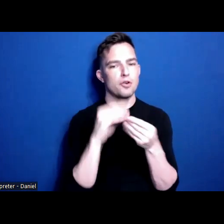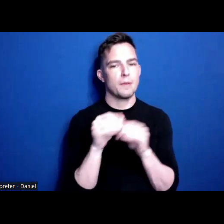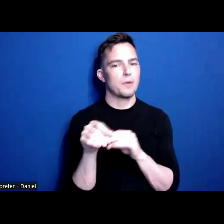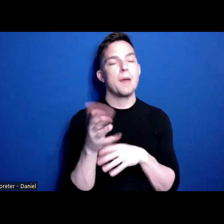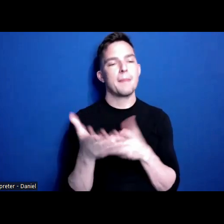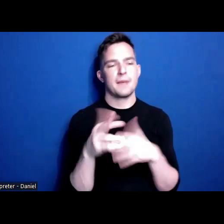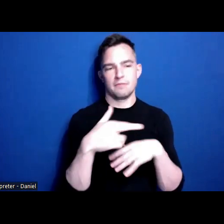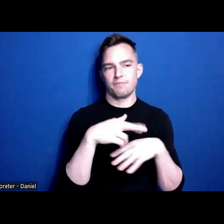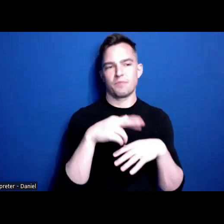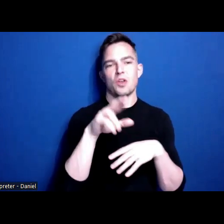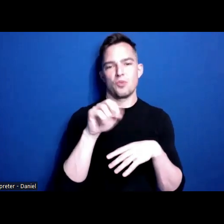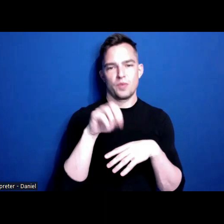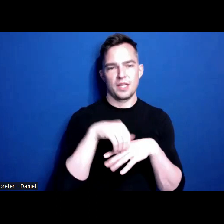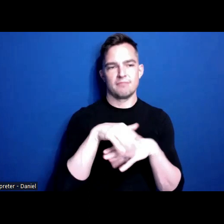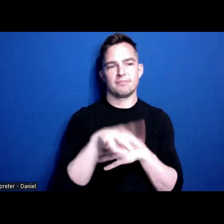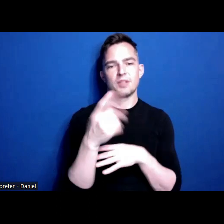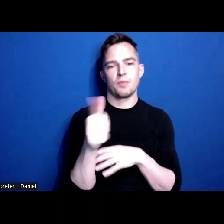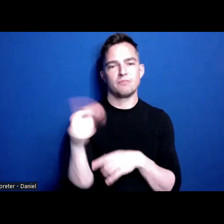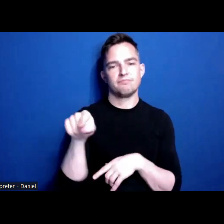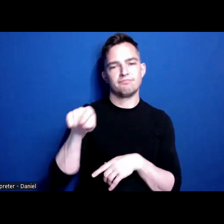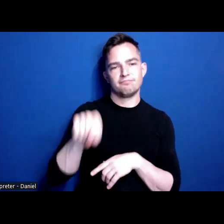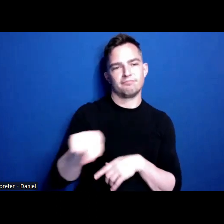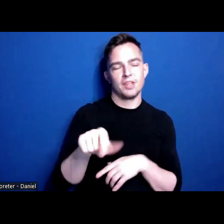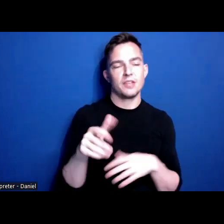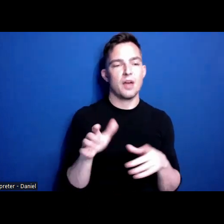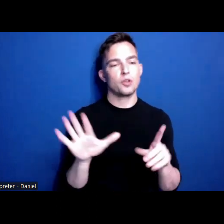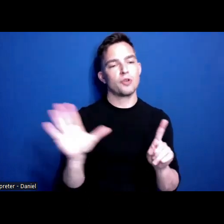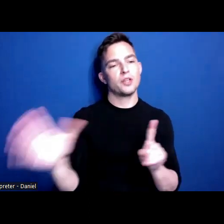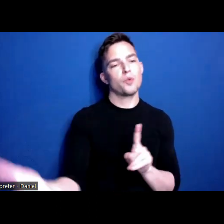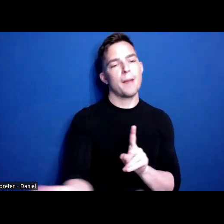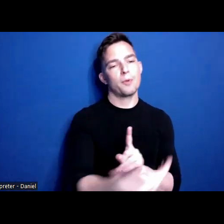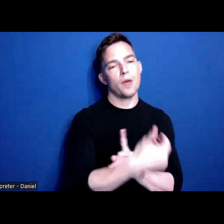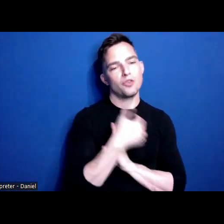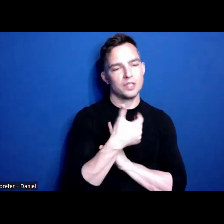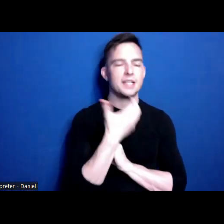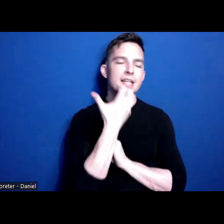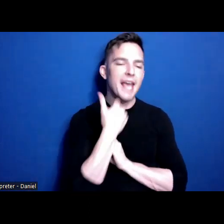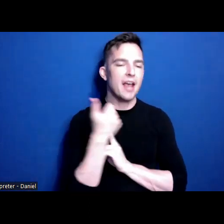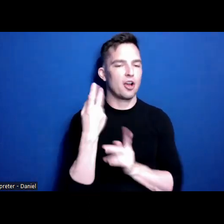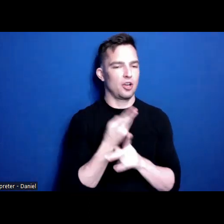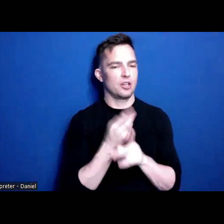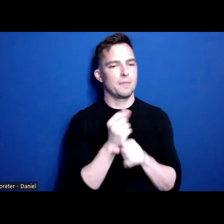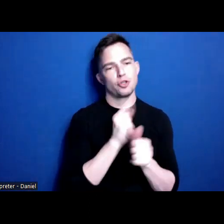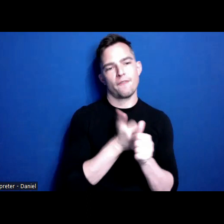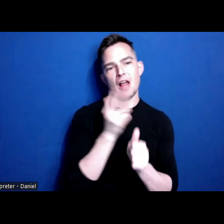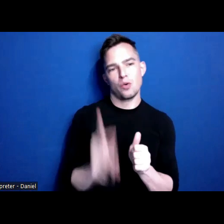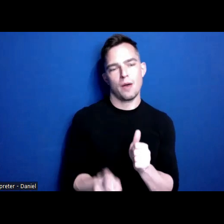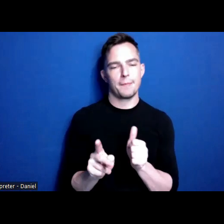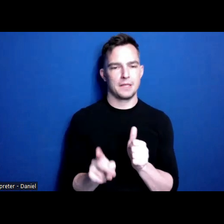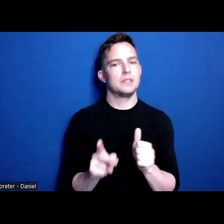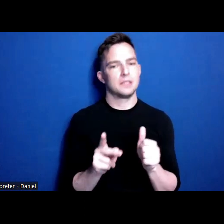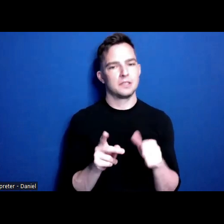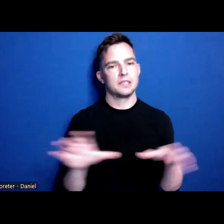to be redeployed, but that we are wrapping around them with that care to ensure there's follow-up, to ensure that there's an